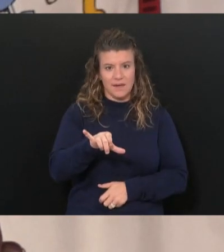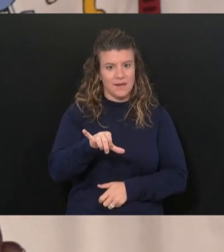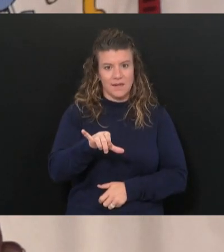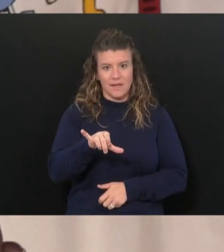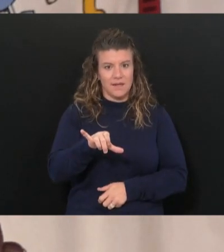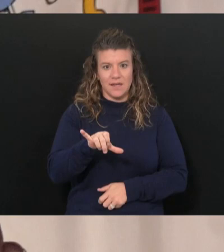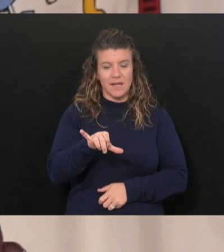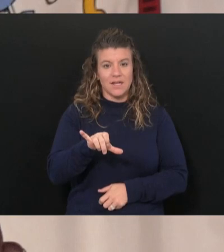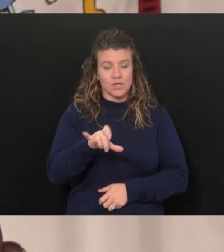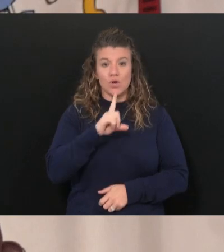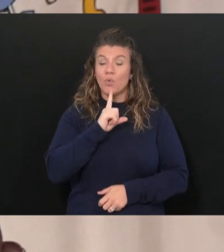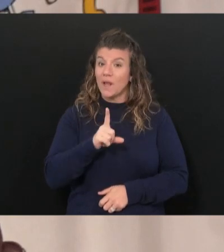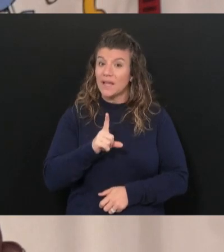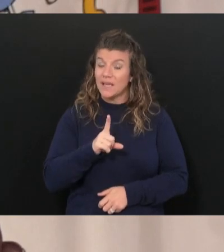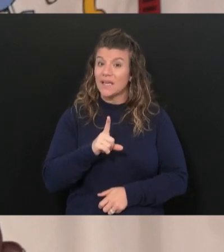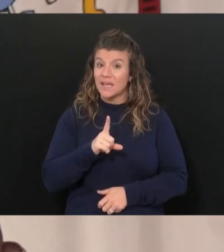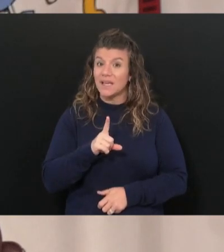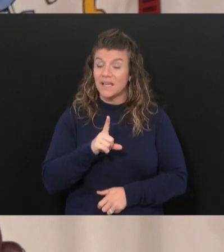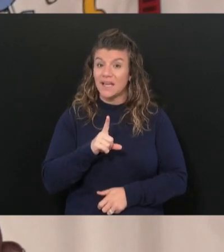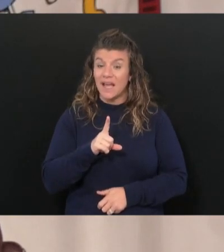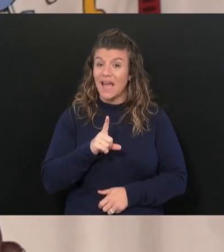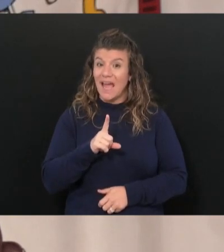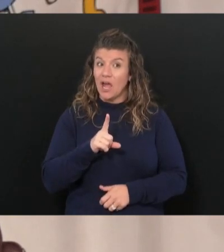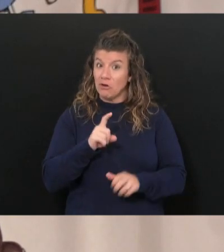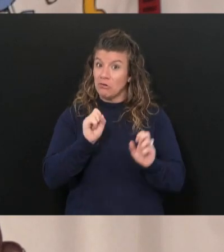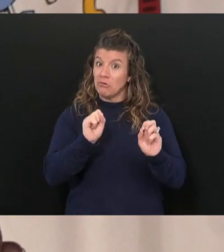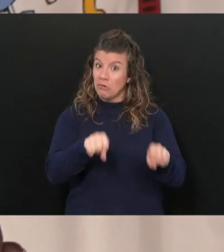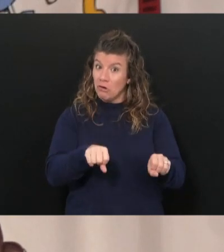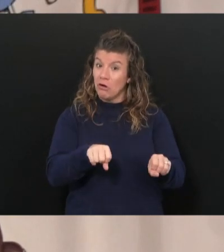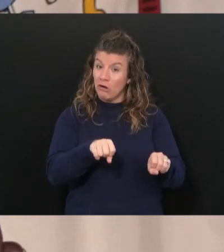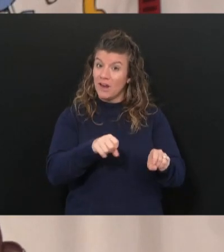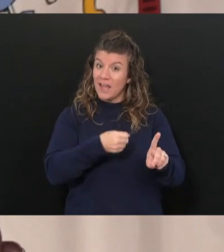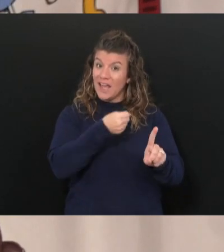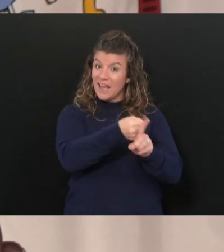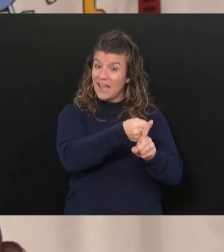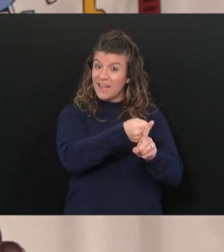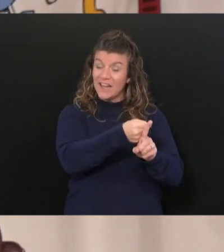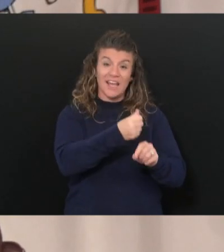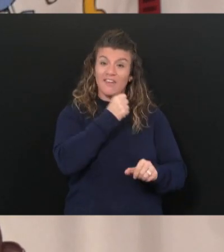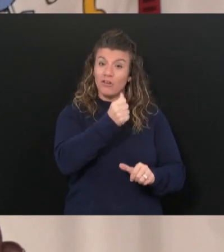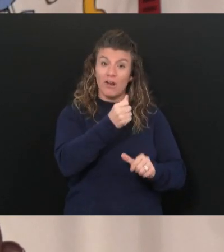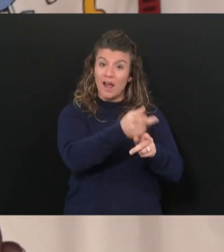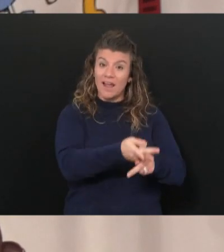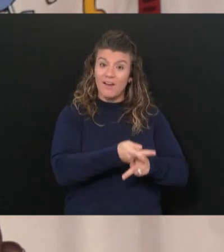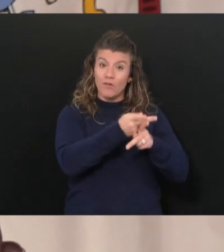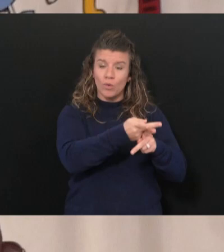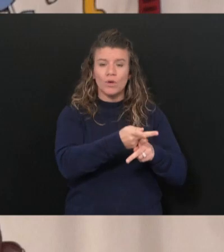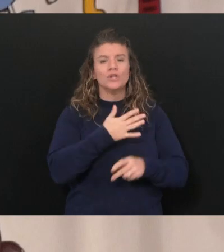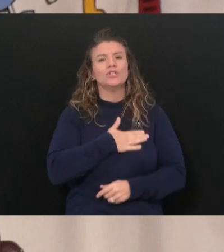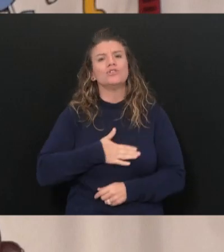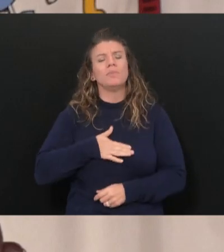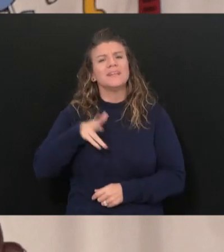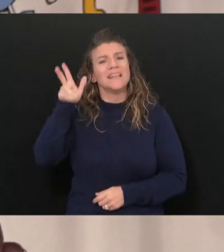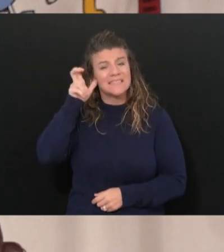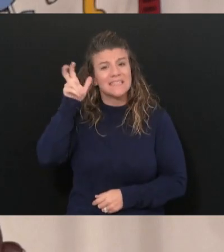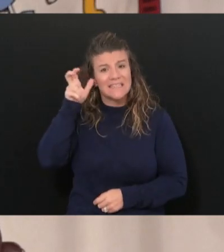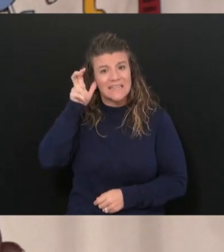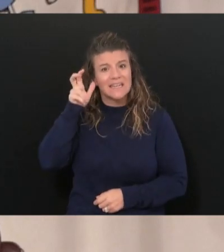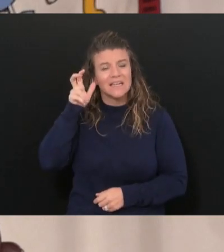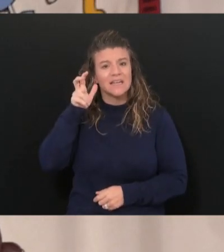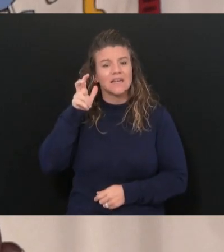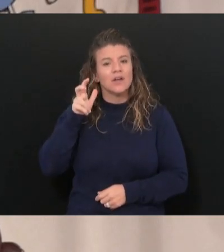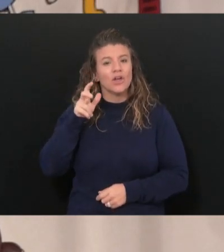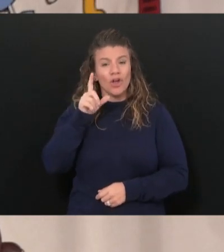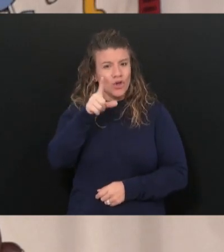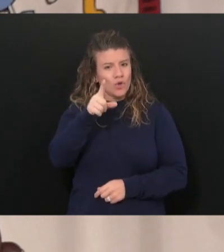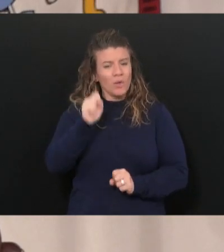it could be just that. So please take heed. A little extra time is